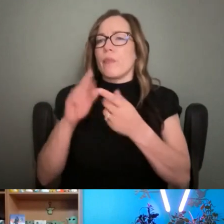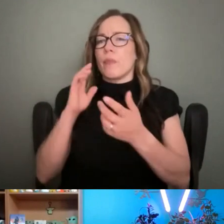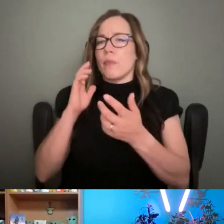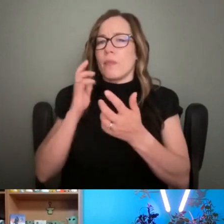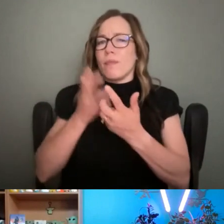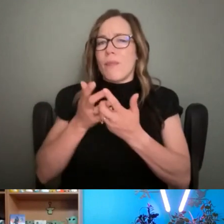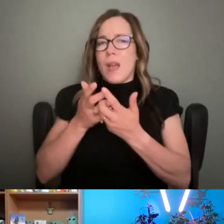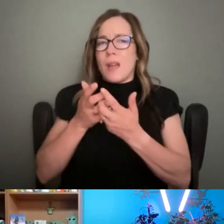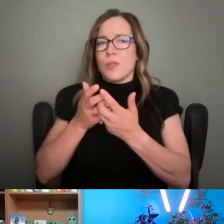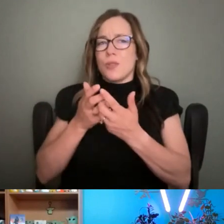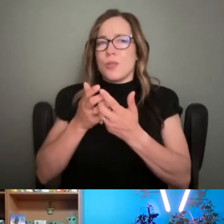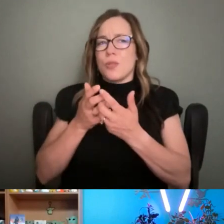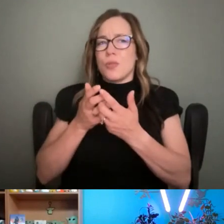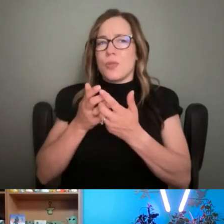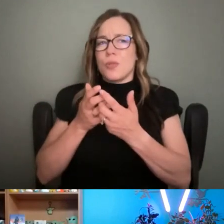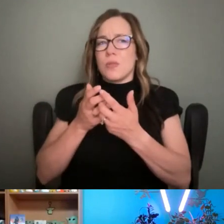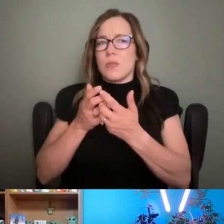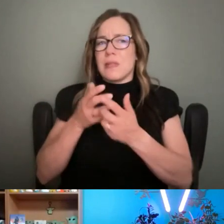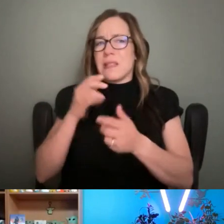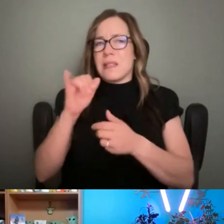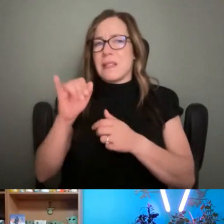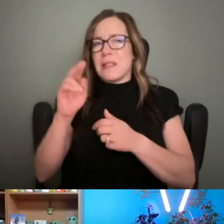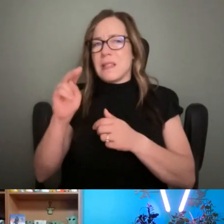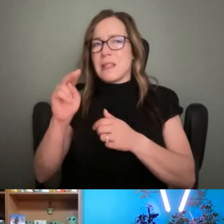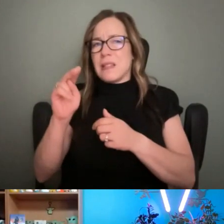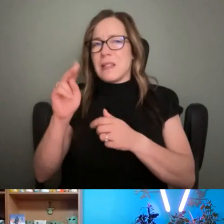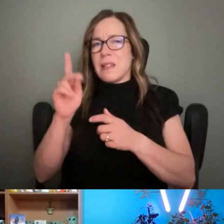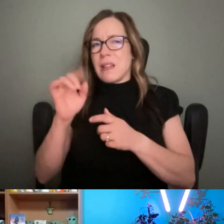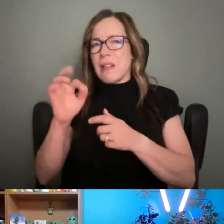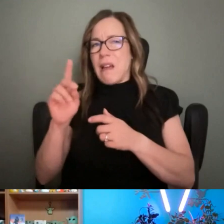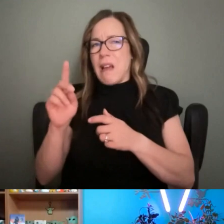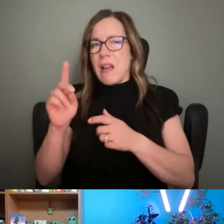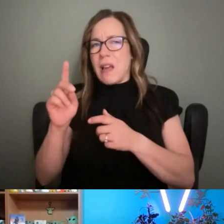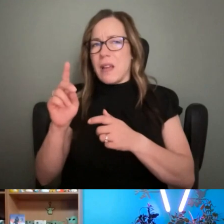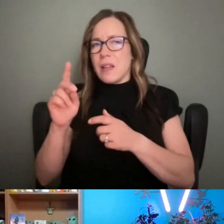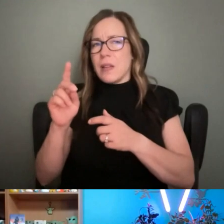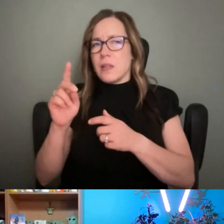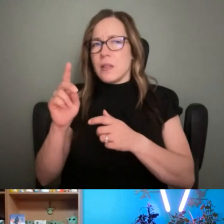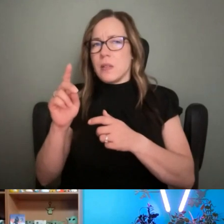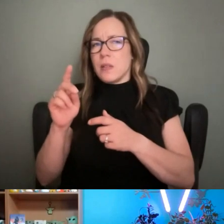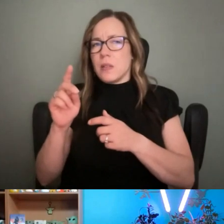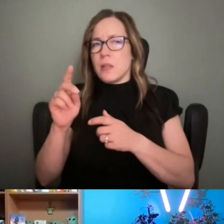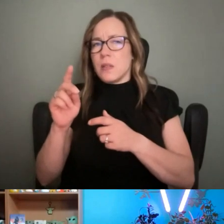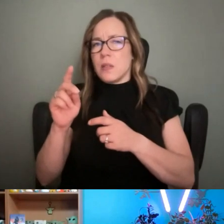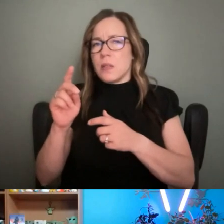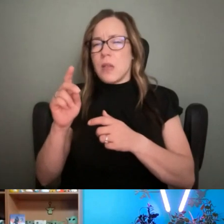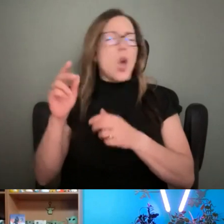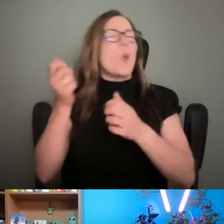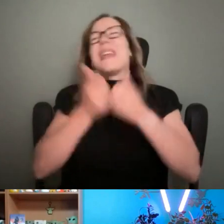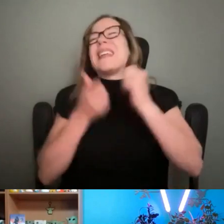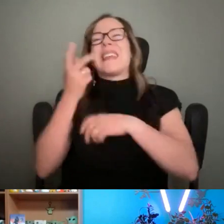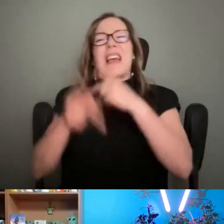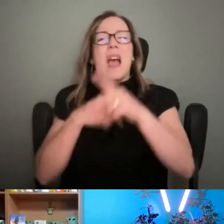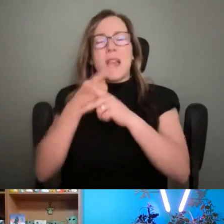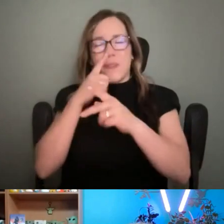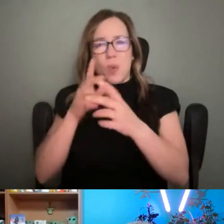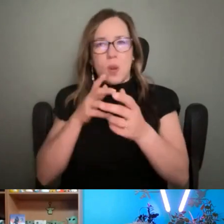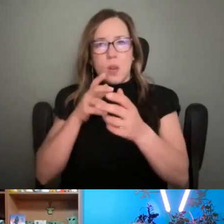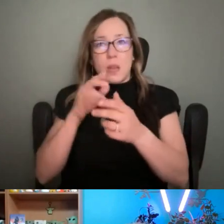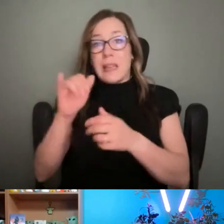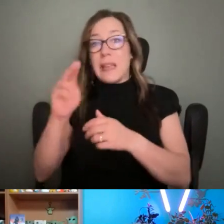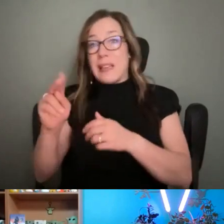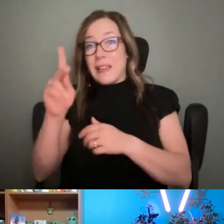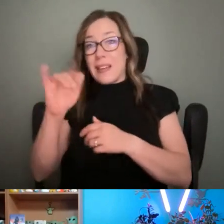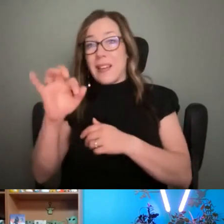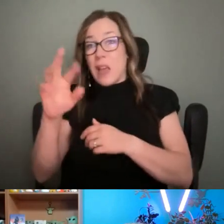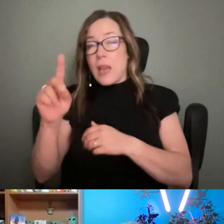use in-kind for match, or does it need to be a direct financial match? If you have any information on that. In-kind is